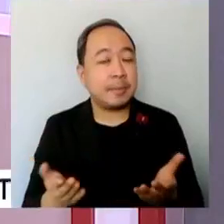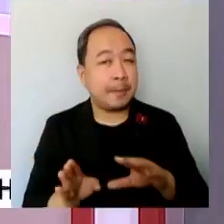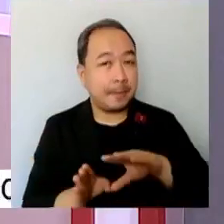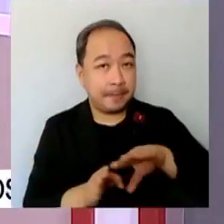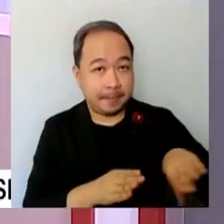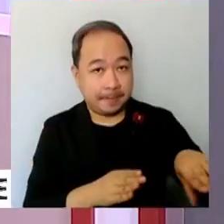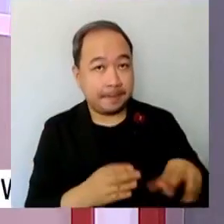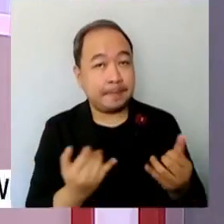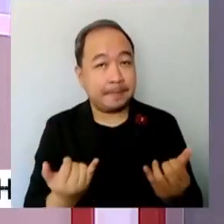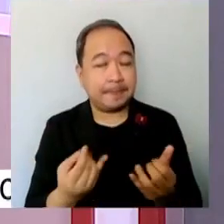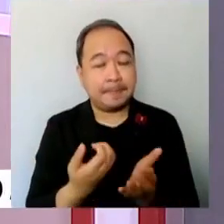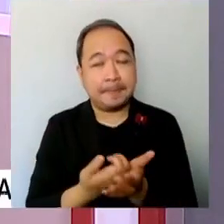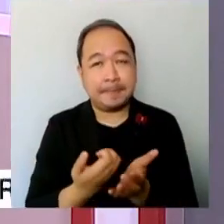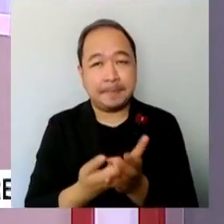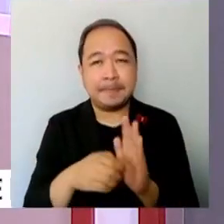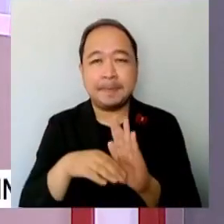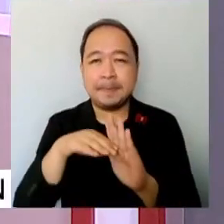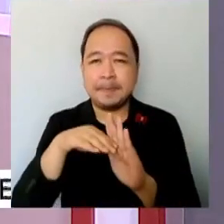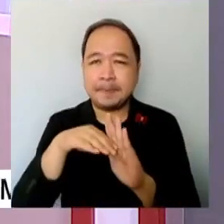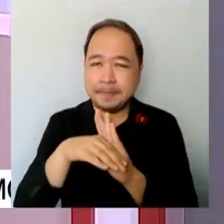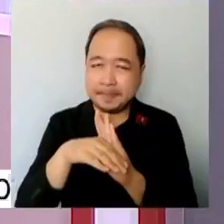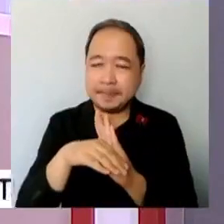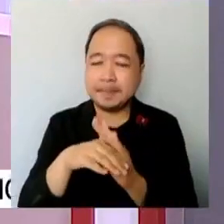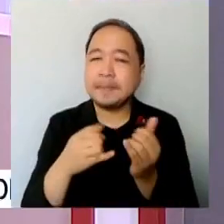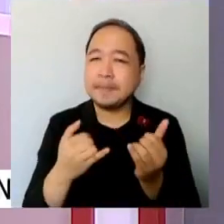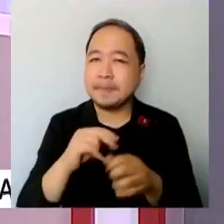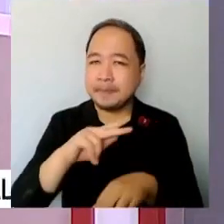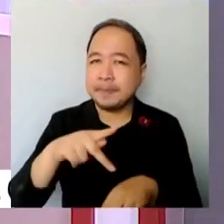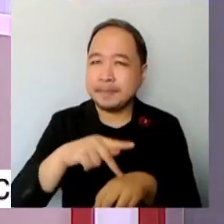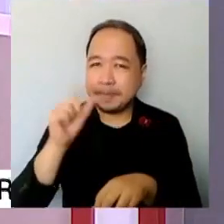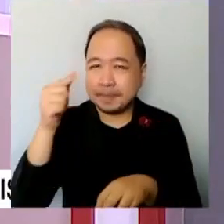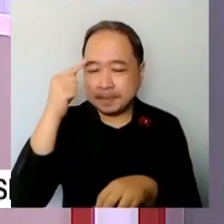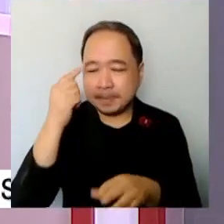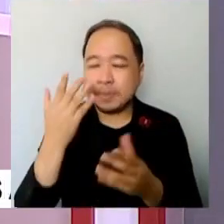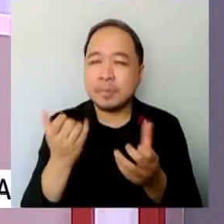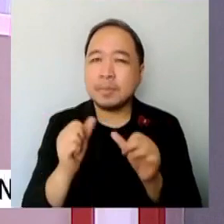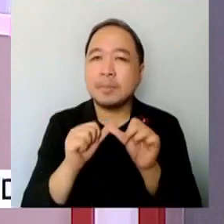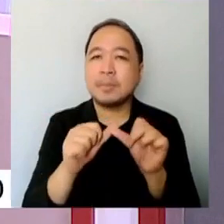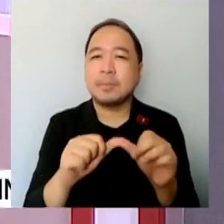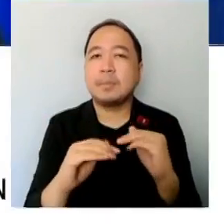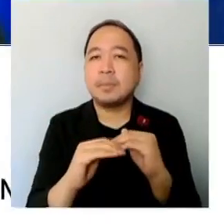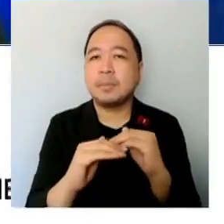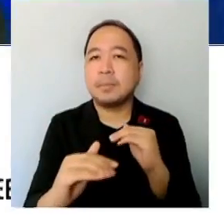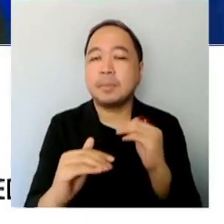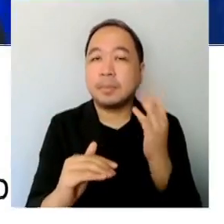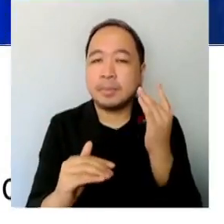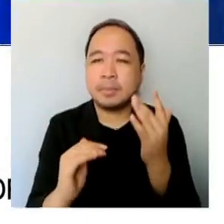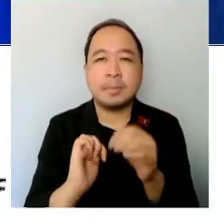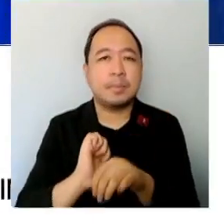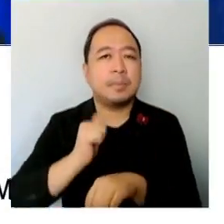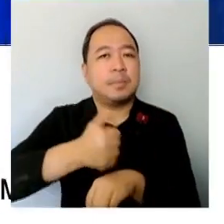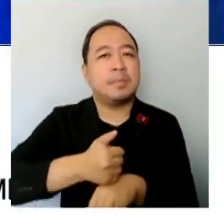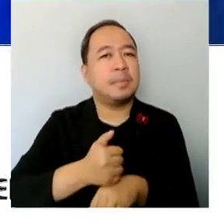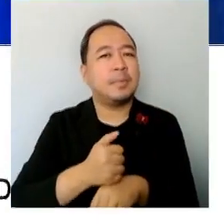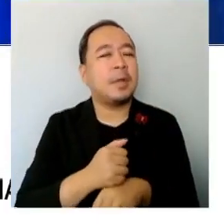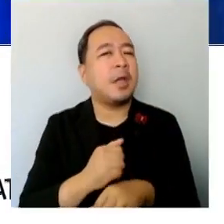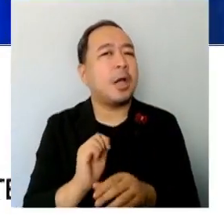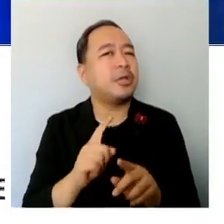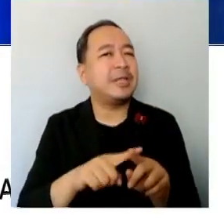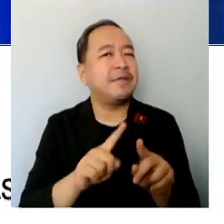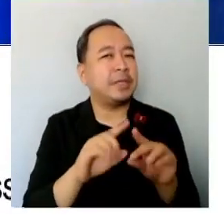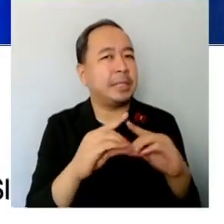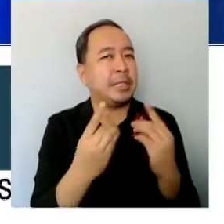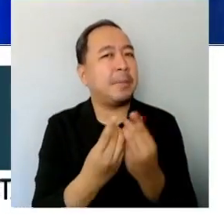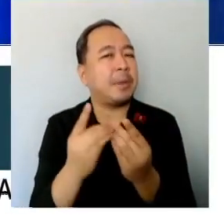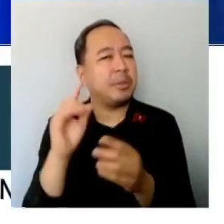As inflation slightly eases, the Philippine government wants to keep that momentum by creating an interagency task force to monitor food